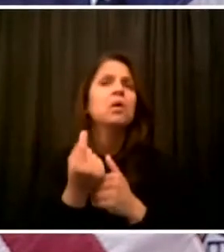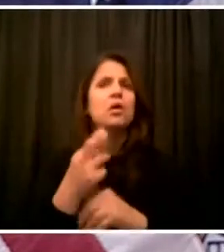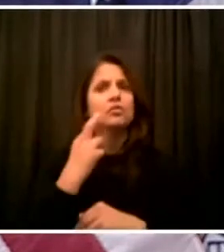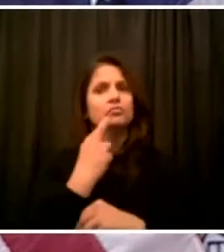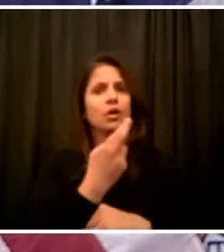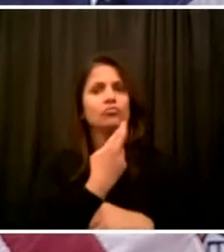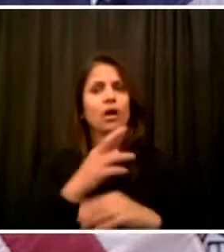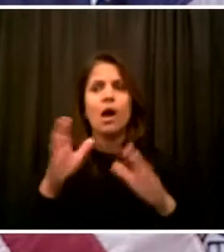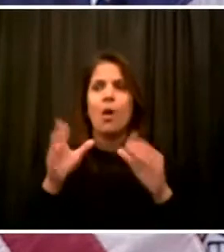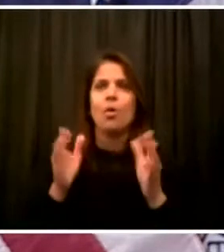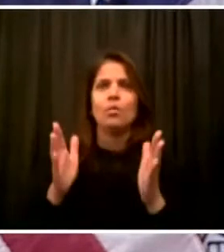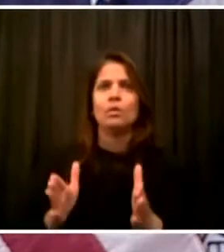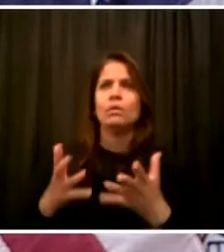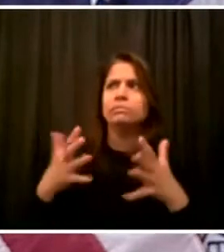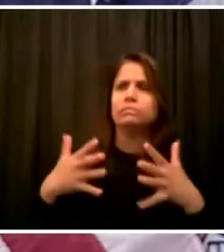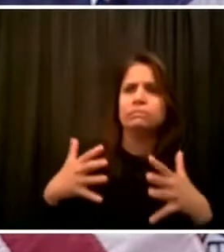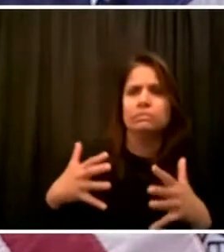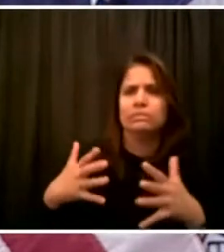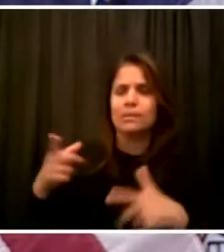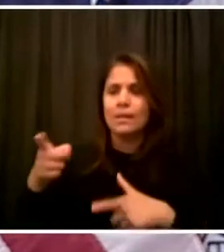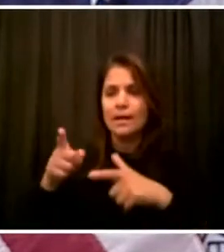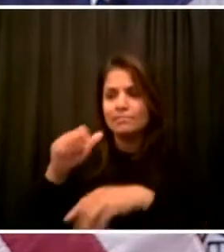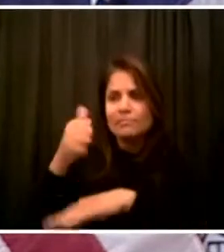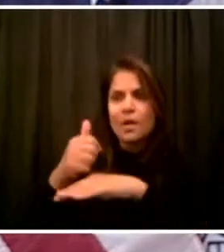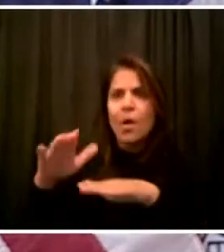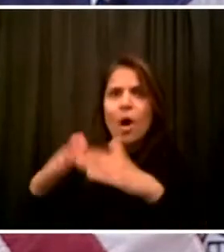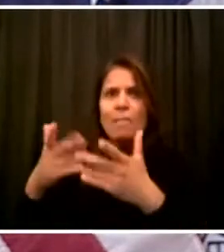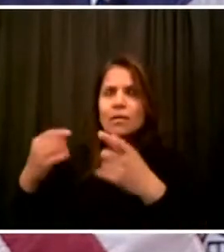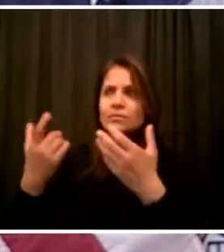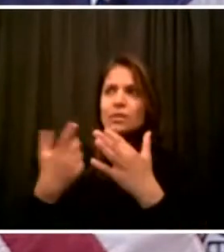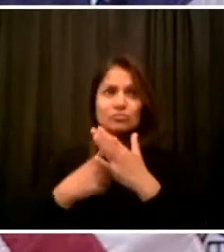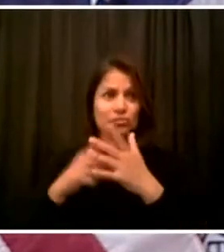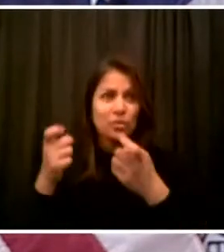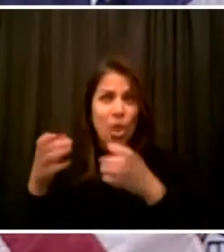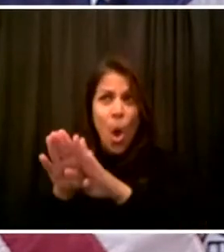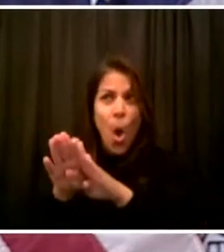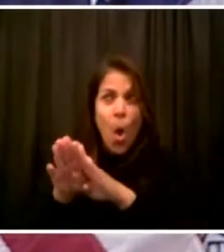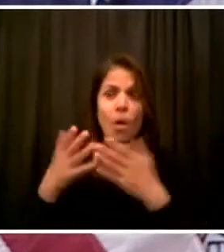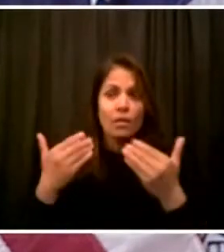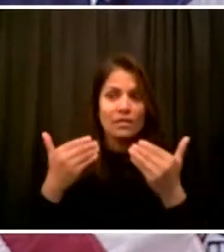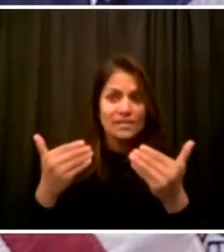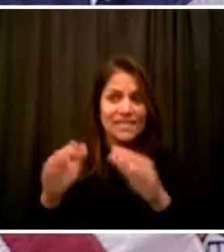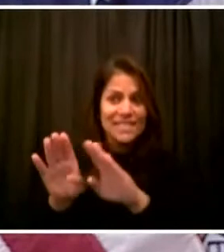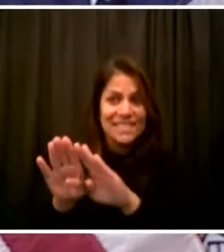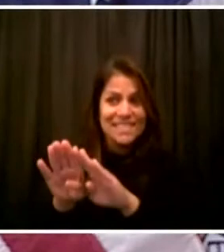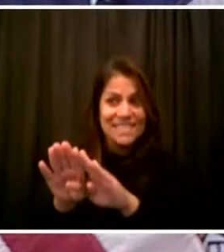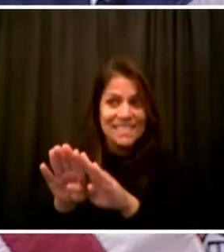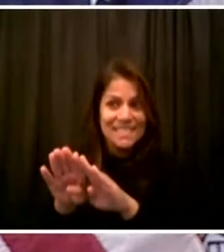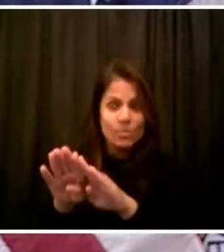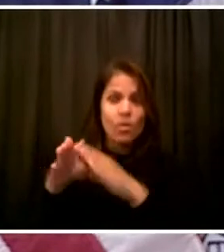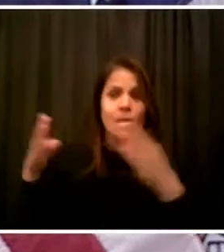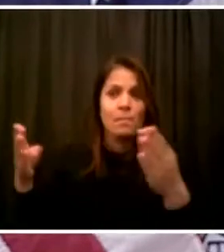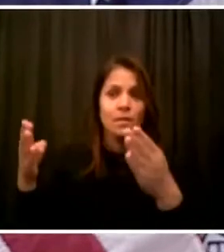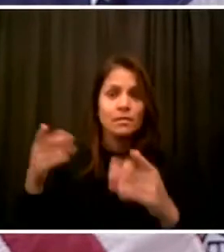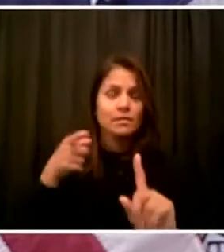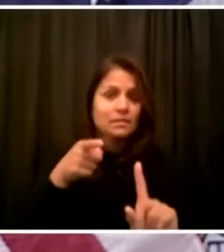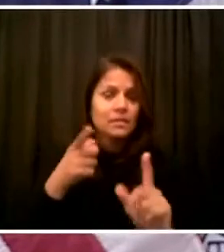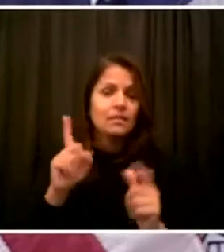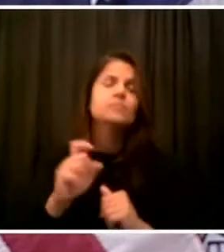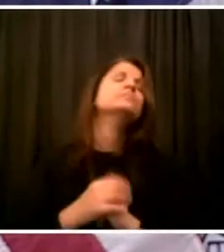I've been talking to restaurant owners too, a number of them on Friday, and some restaurant and bar owners on the small business call last night.